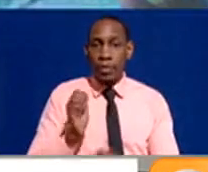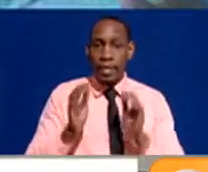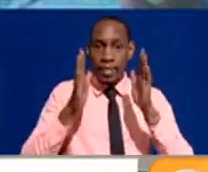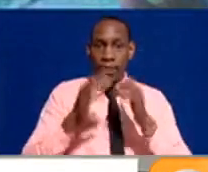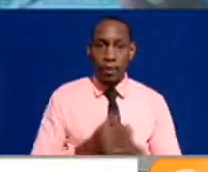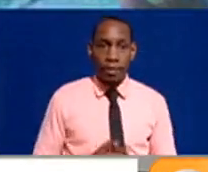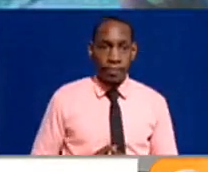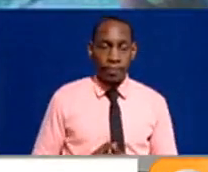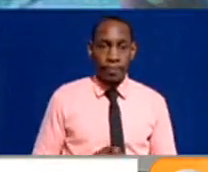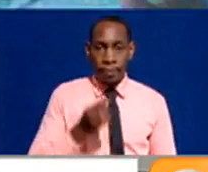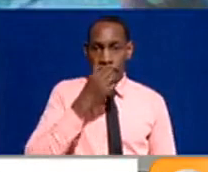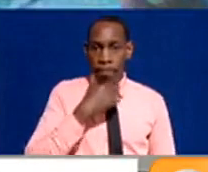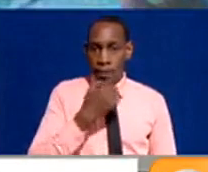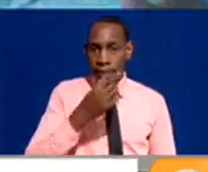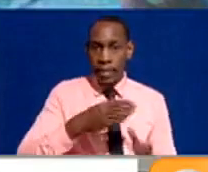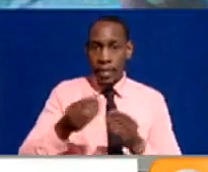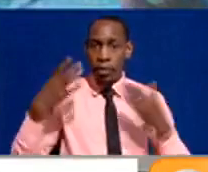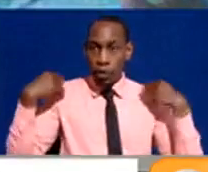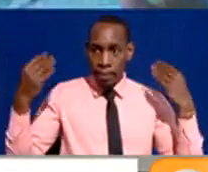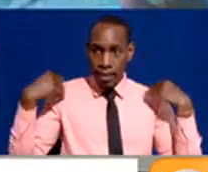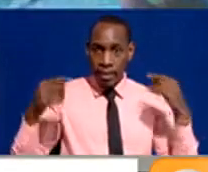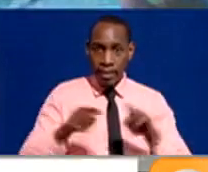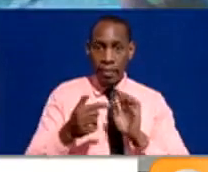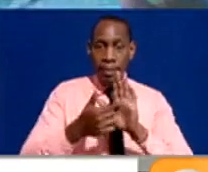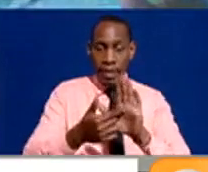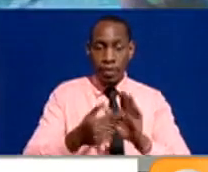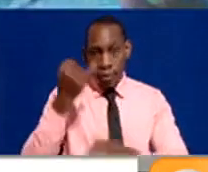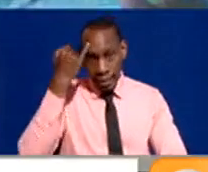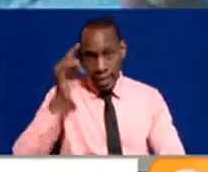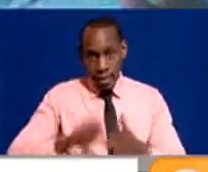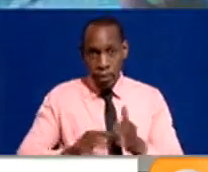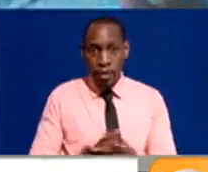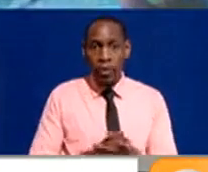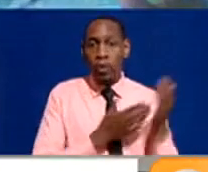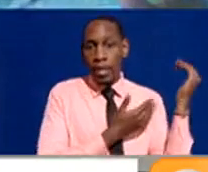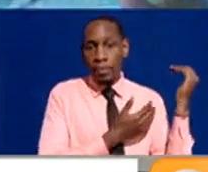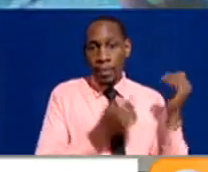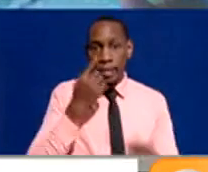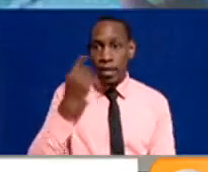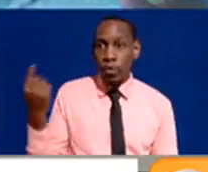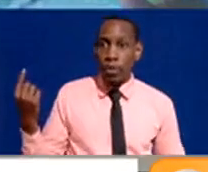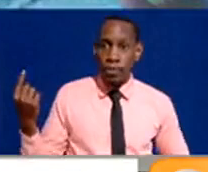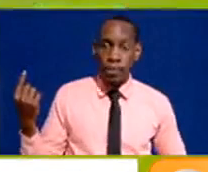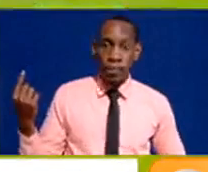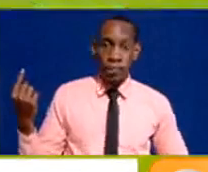event. Hassan Mugambi attended the rehearsals and paints a picture of what to expect.